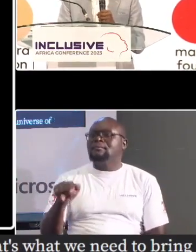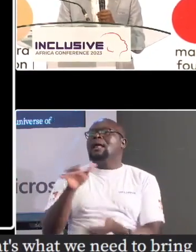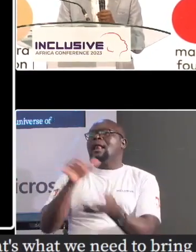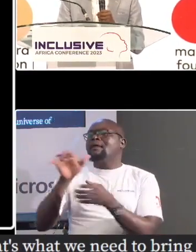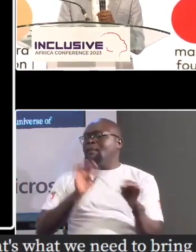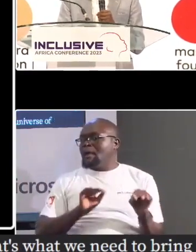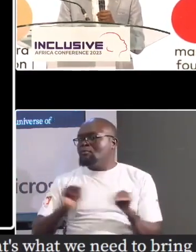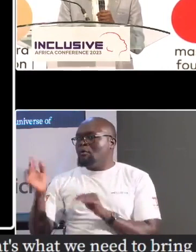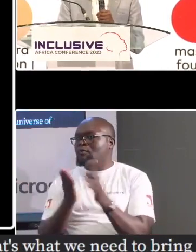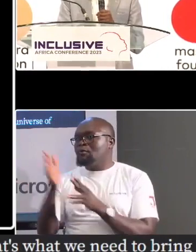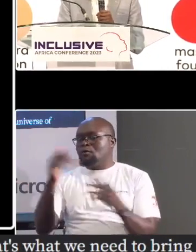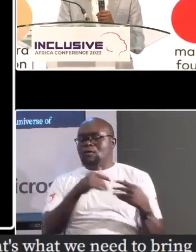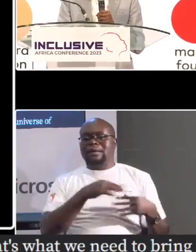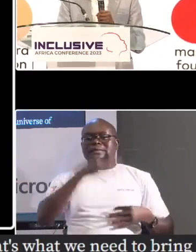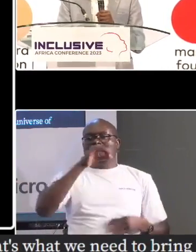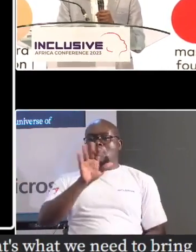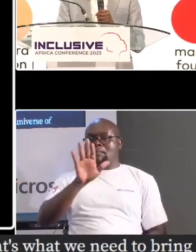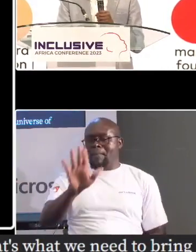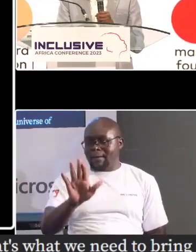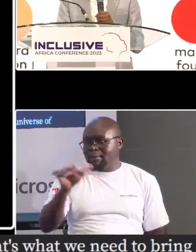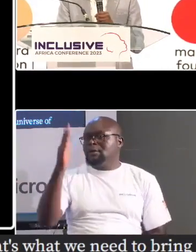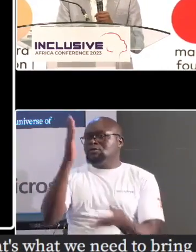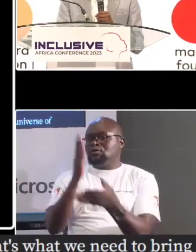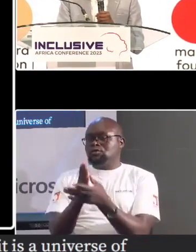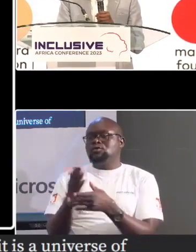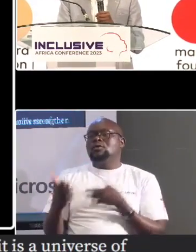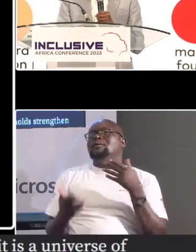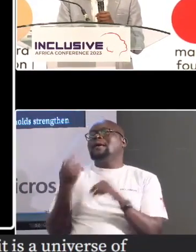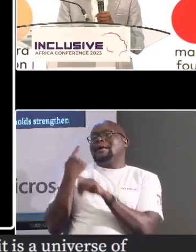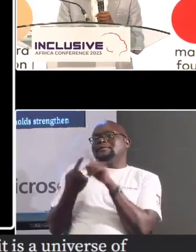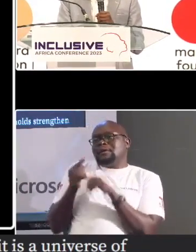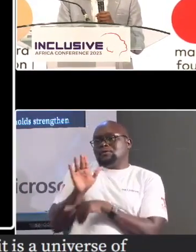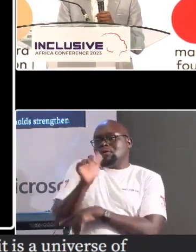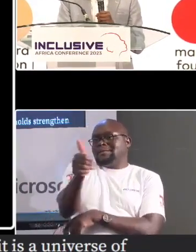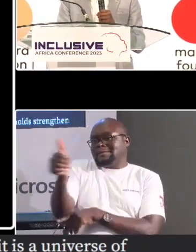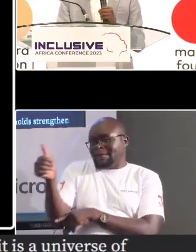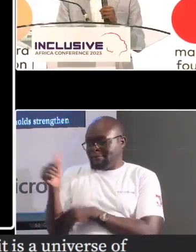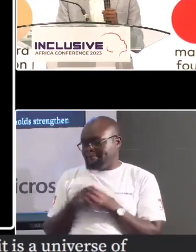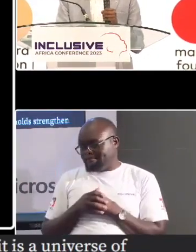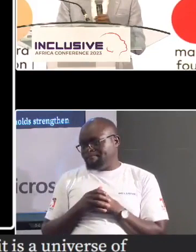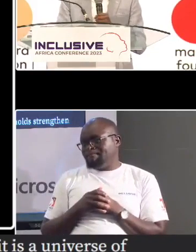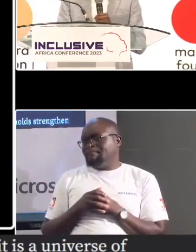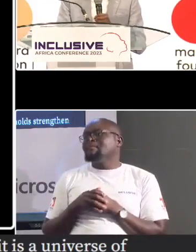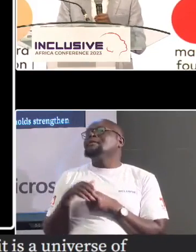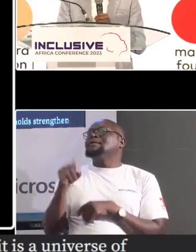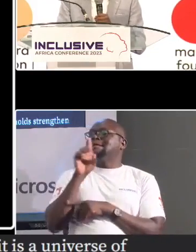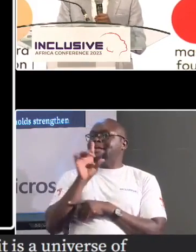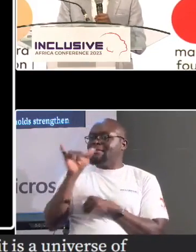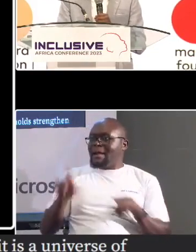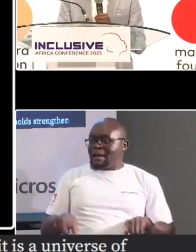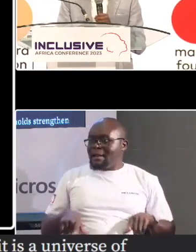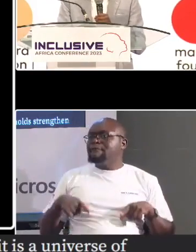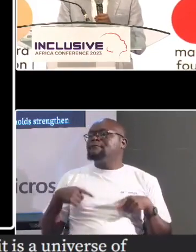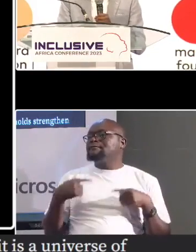runs liquid through your soul. It is the truest experience of yourself. It is the silence that lives